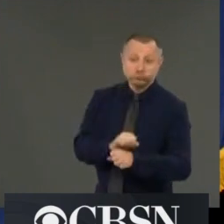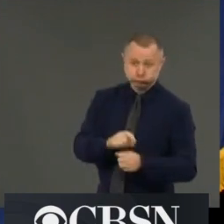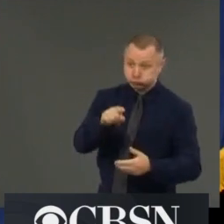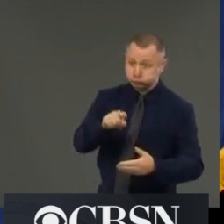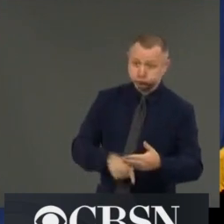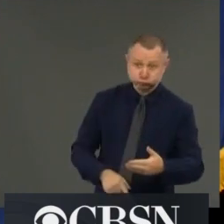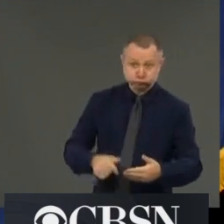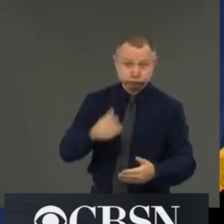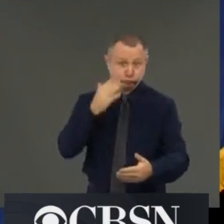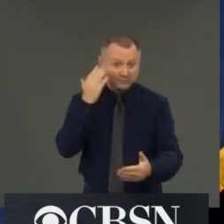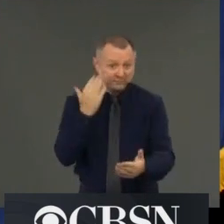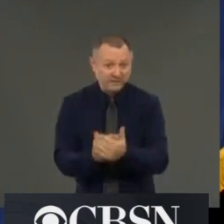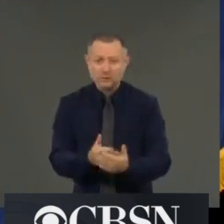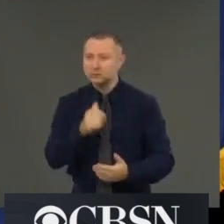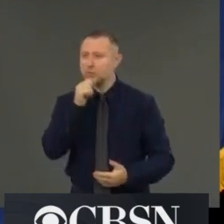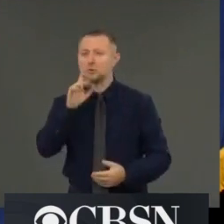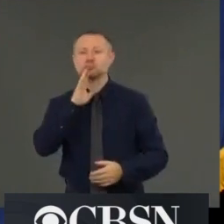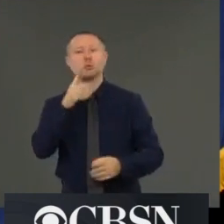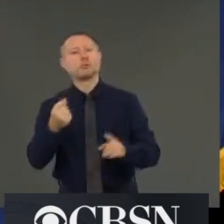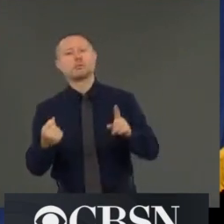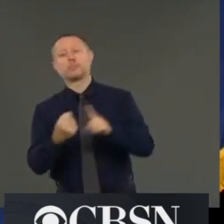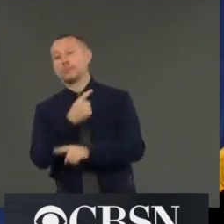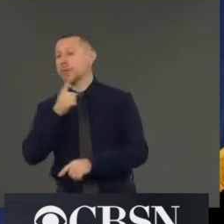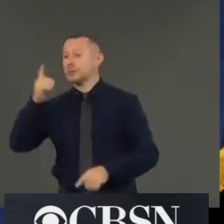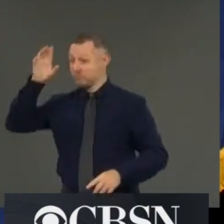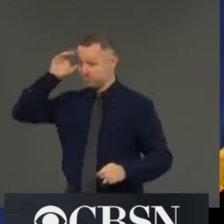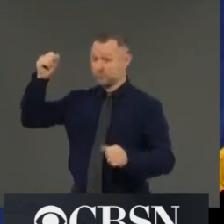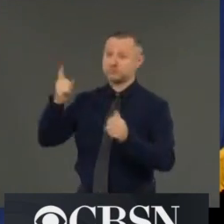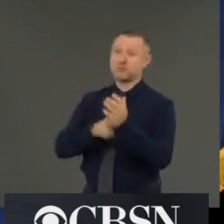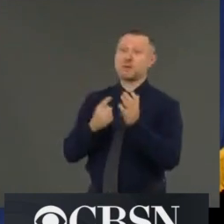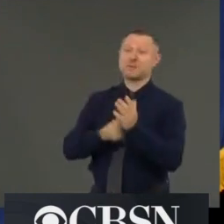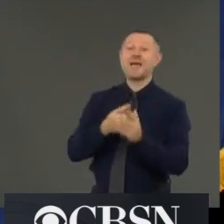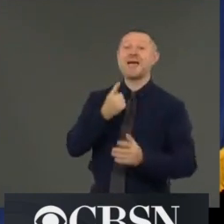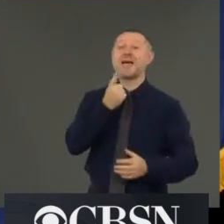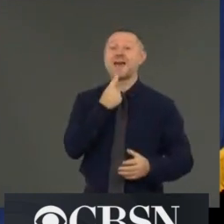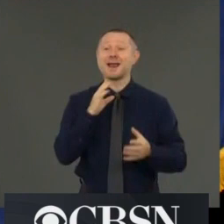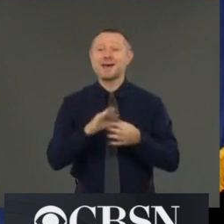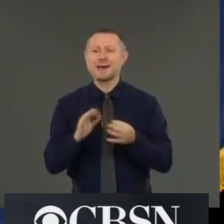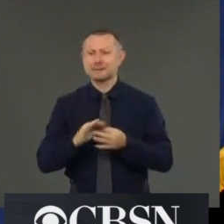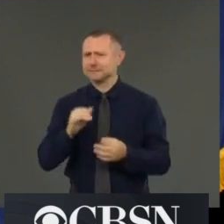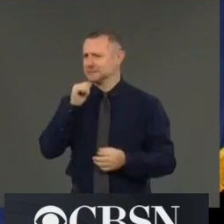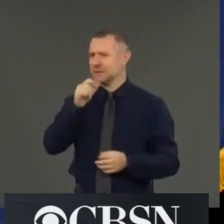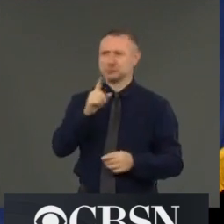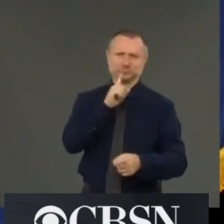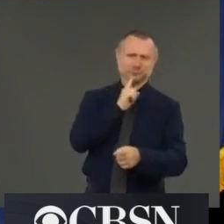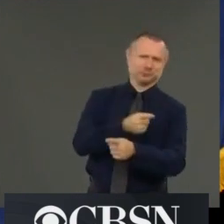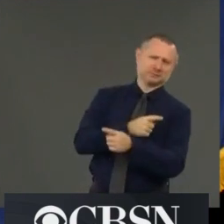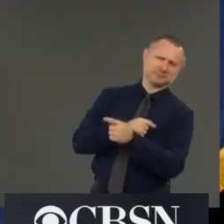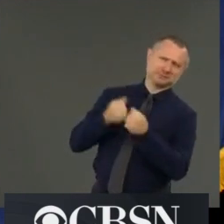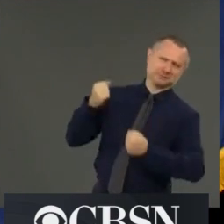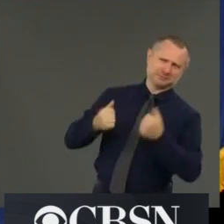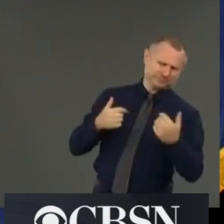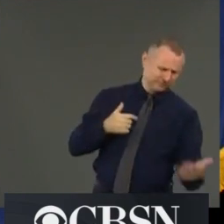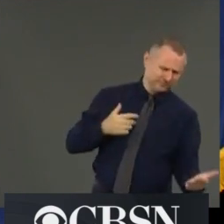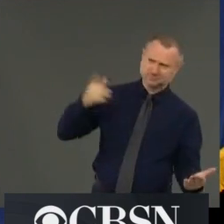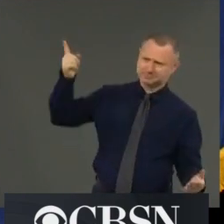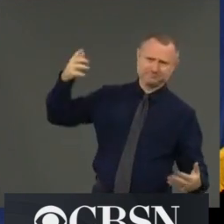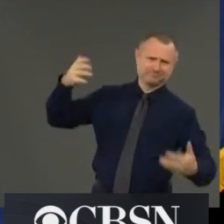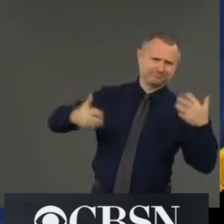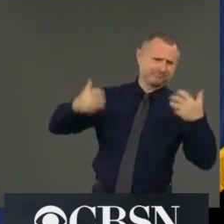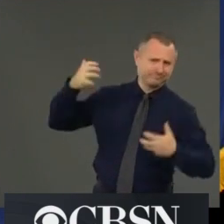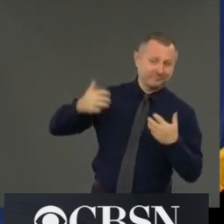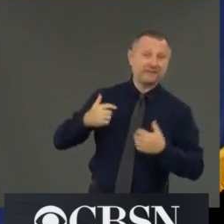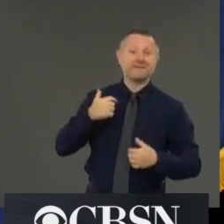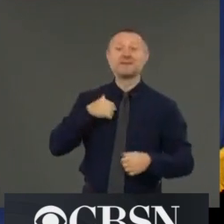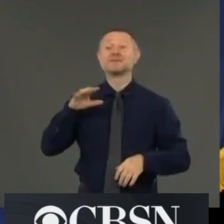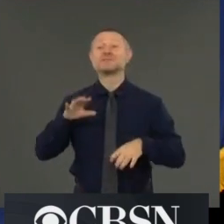the president says something, but it's actually not true. So as soon as we find out what the facts are,